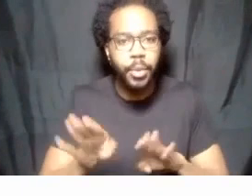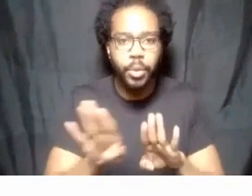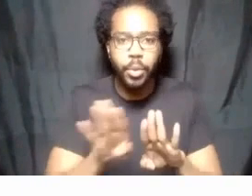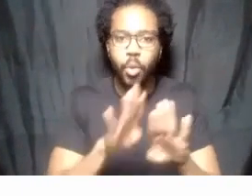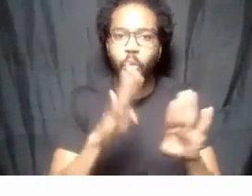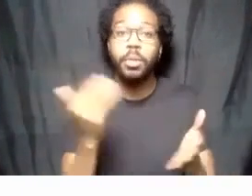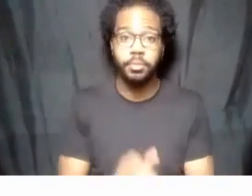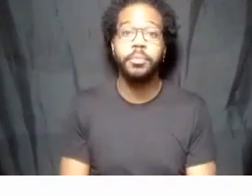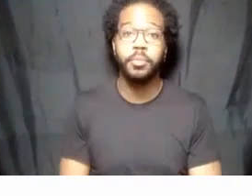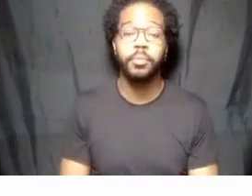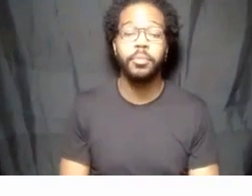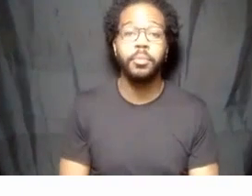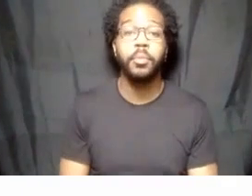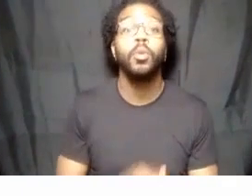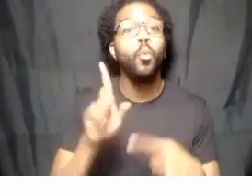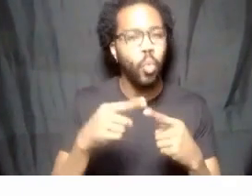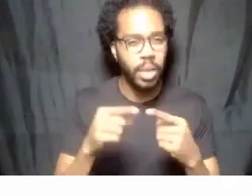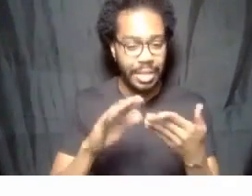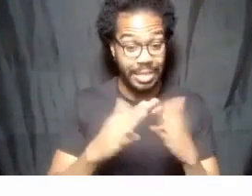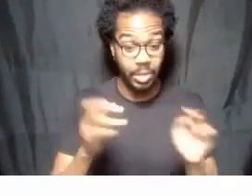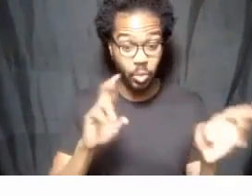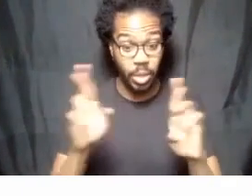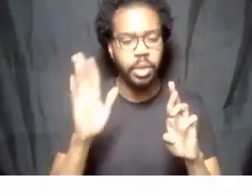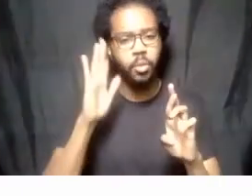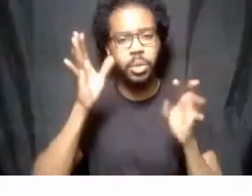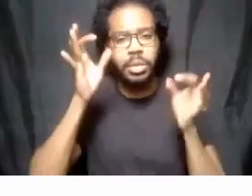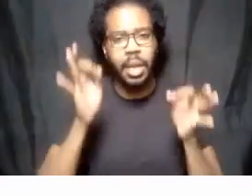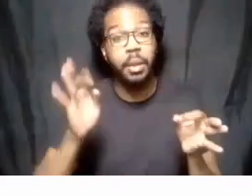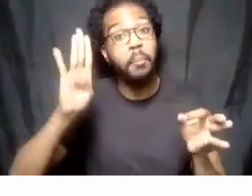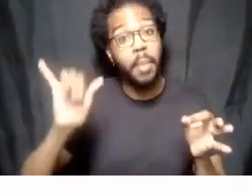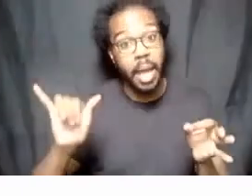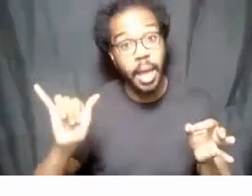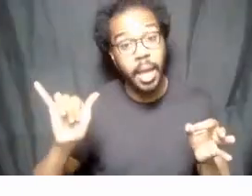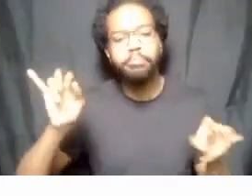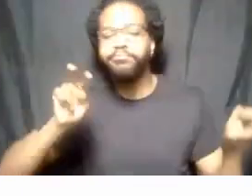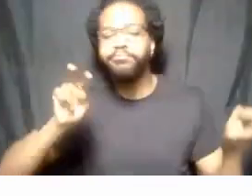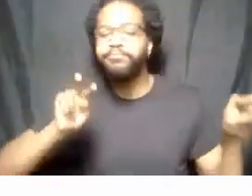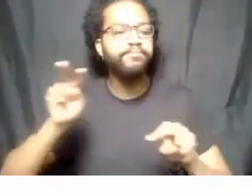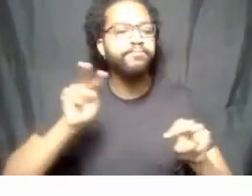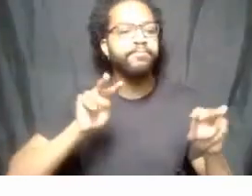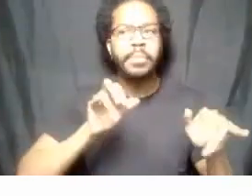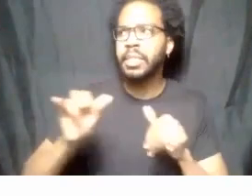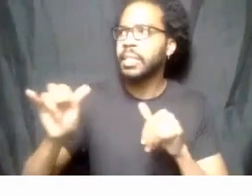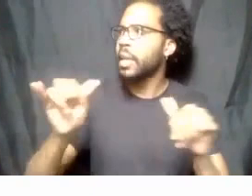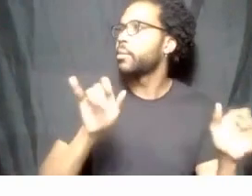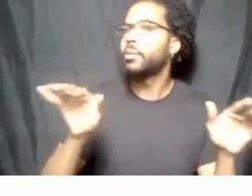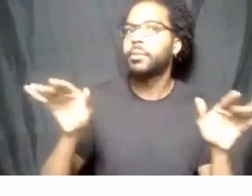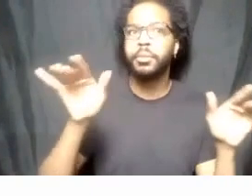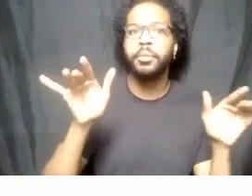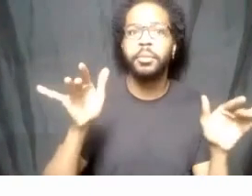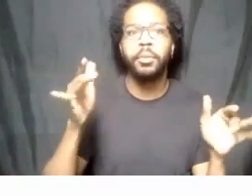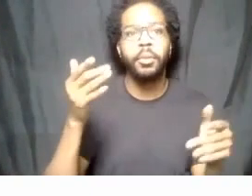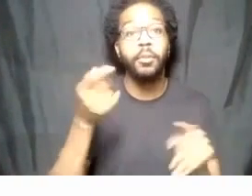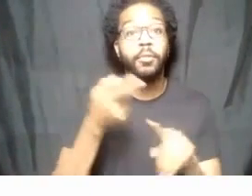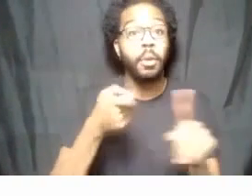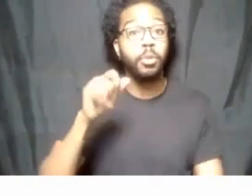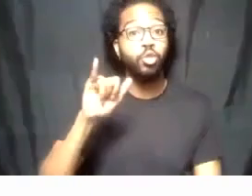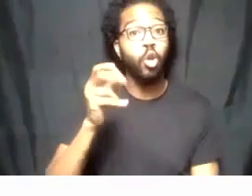ready. And when the city is ready will be decided by looking at the standards that are established in the Johns Hopkins